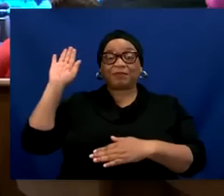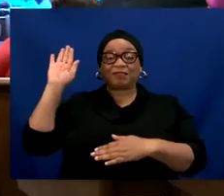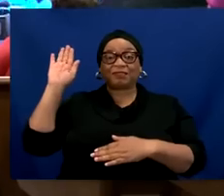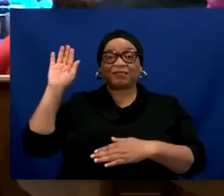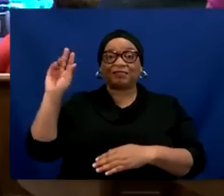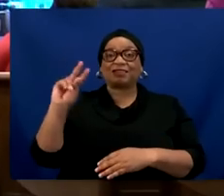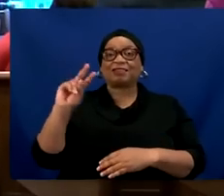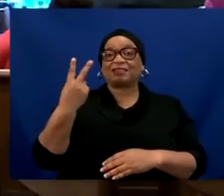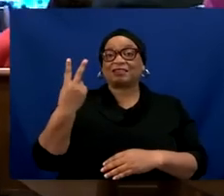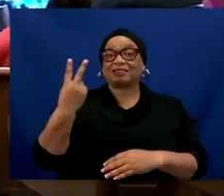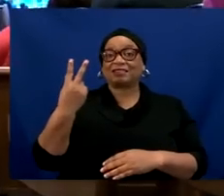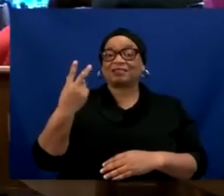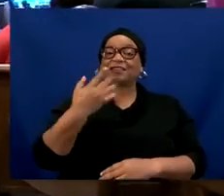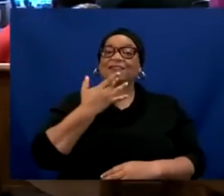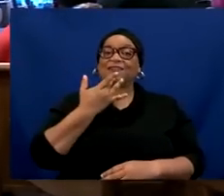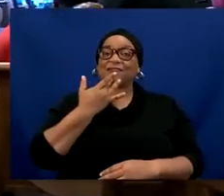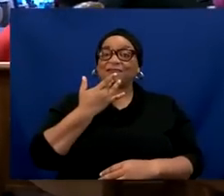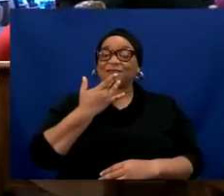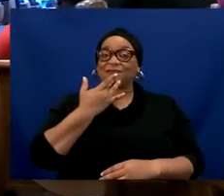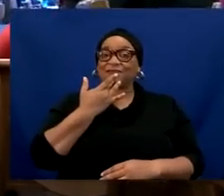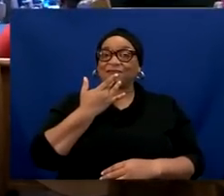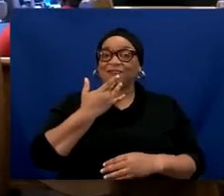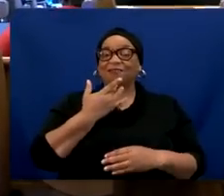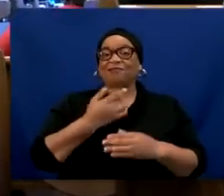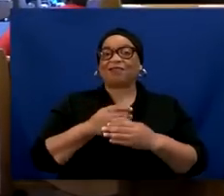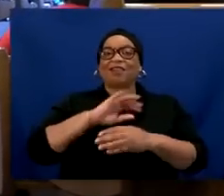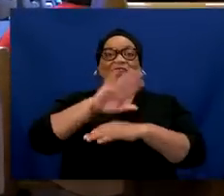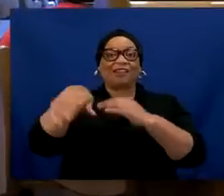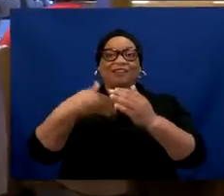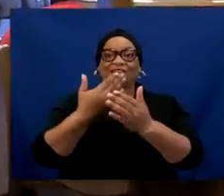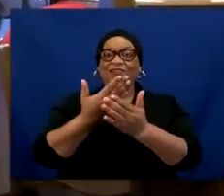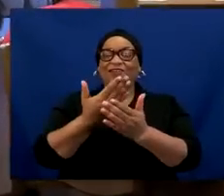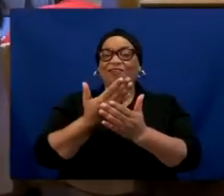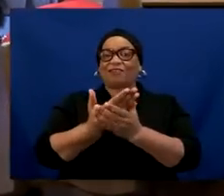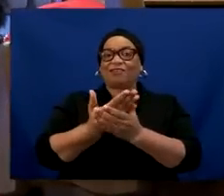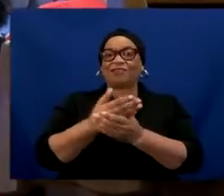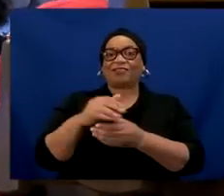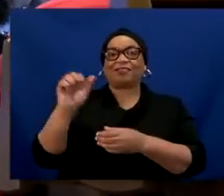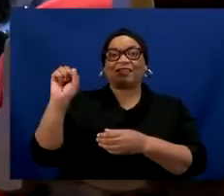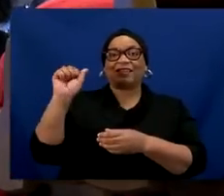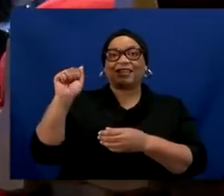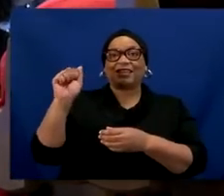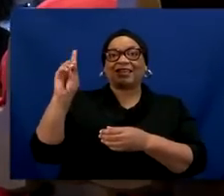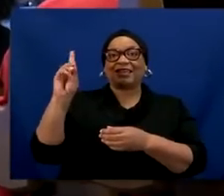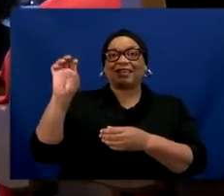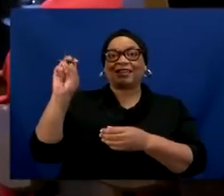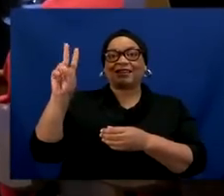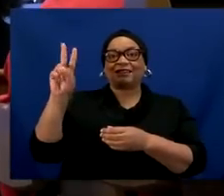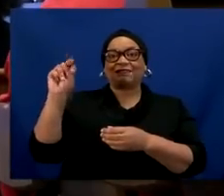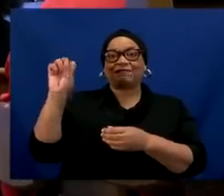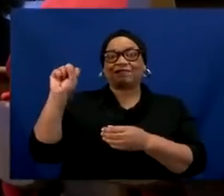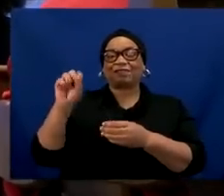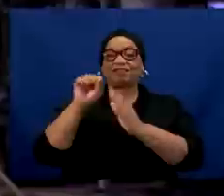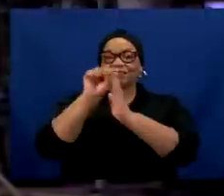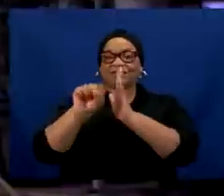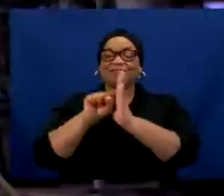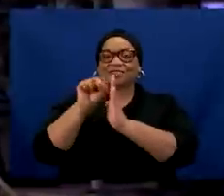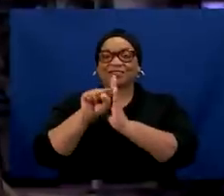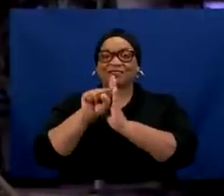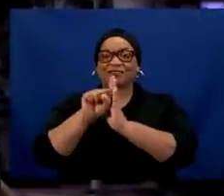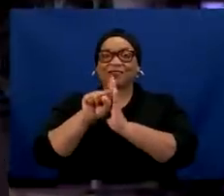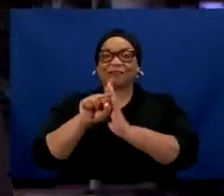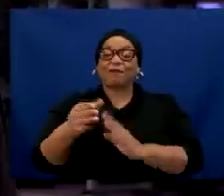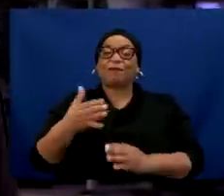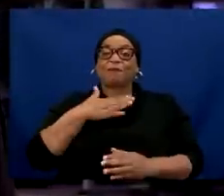second favorite verse of the entirety of the Advent season. Be sure, my favorite verse of the